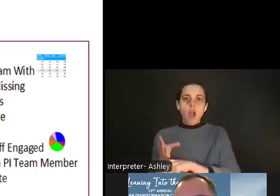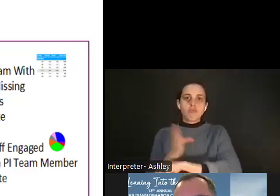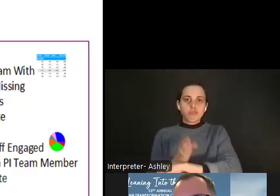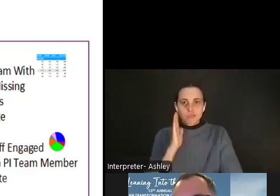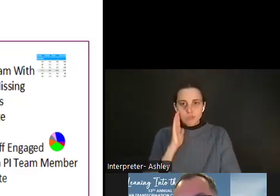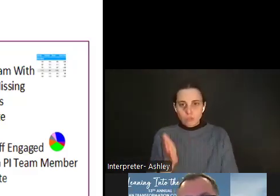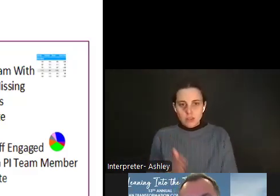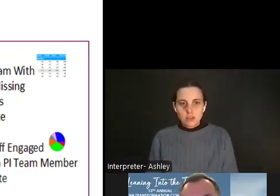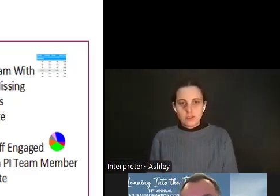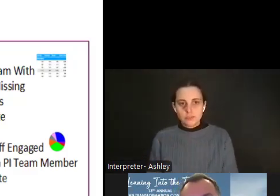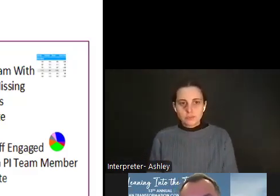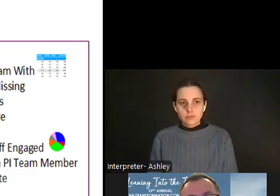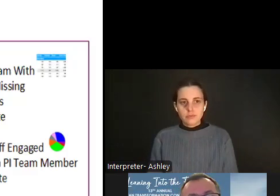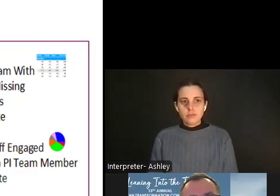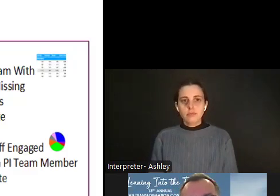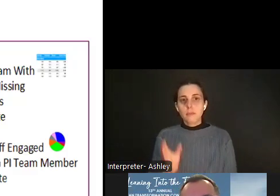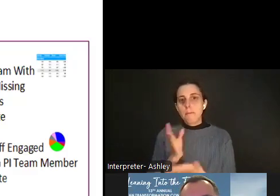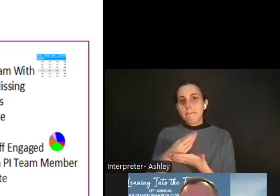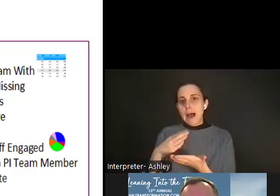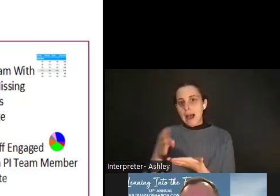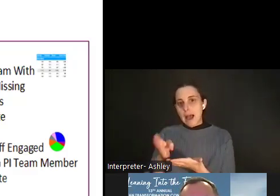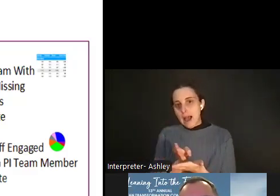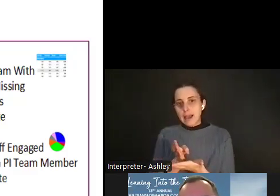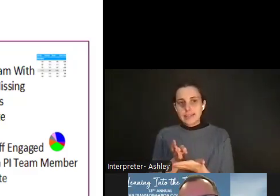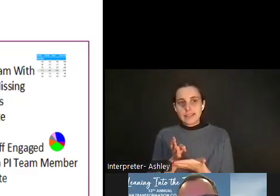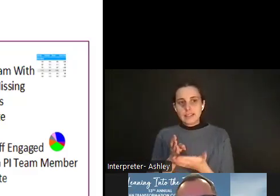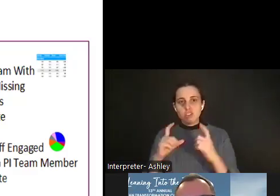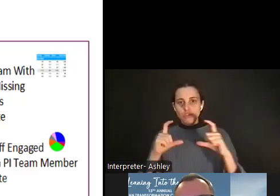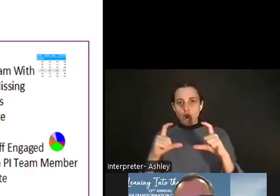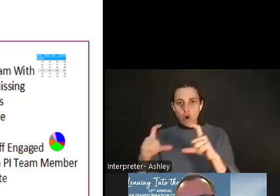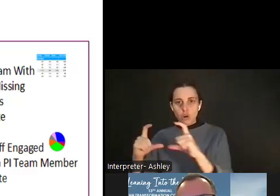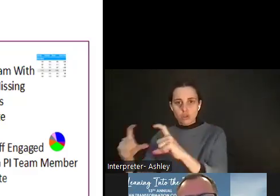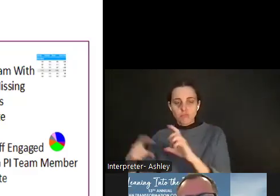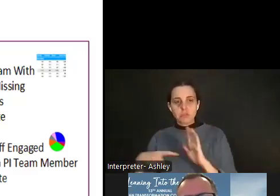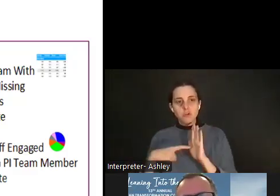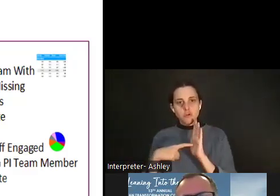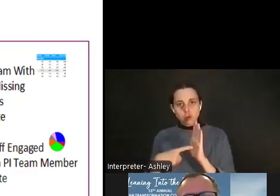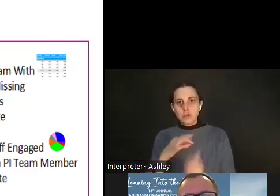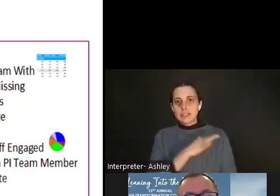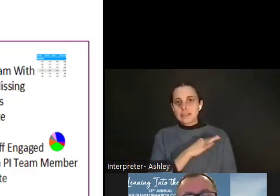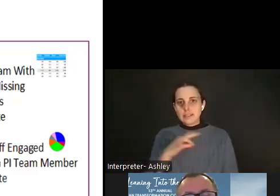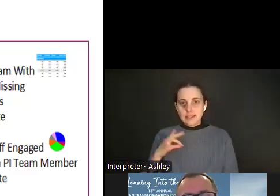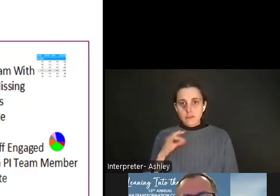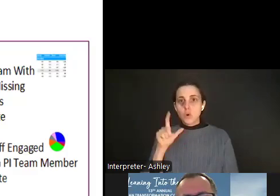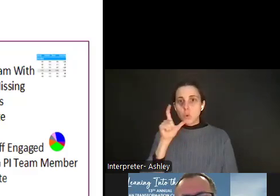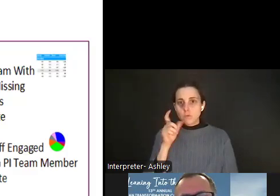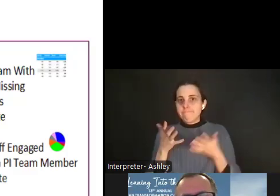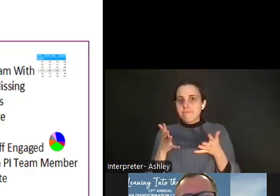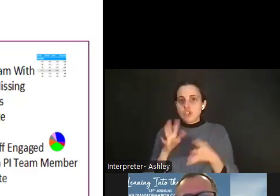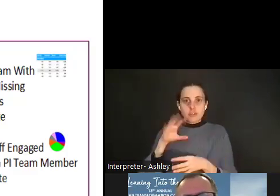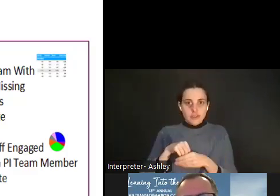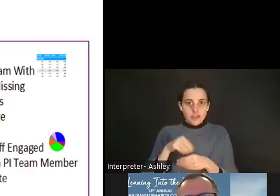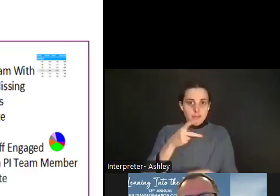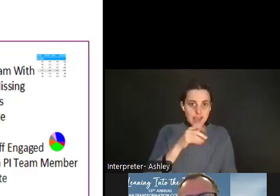also tells us the staff that are at the individual level, staffs that are engaged in PIs, and staff that have never been engaged in